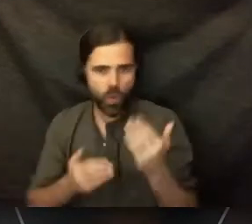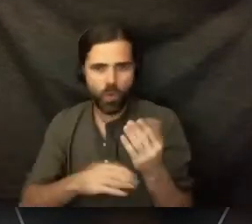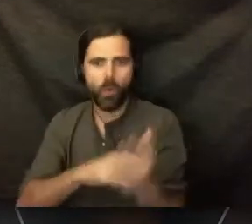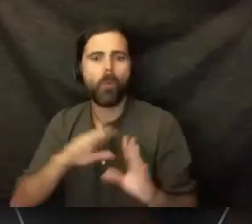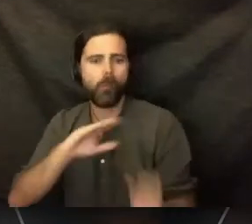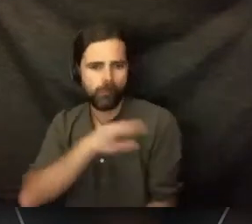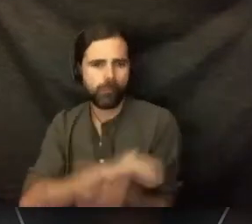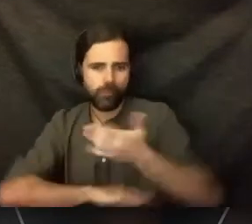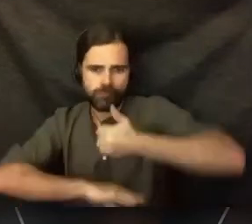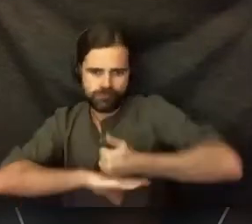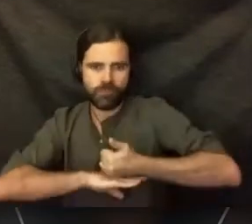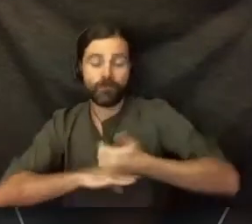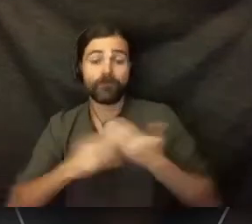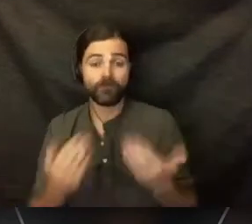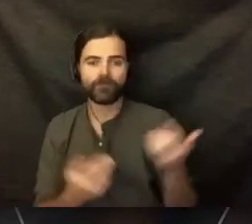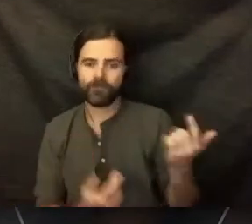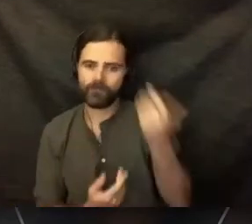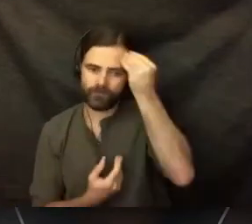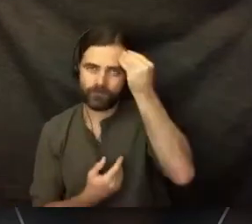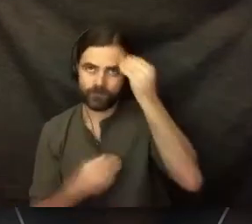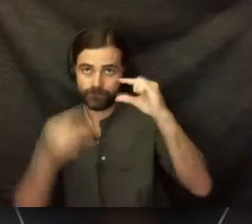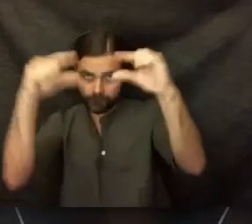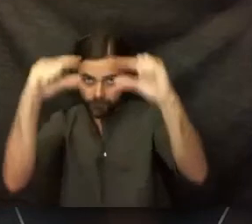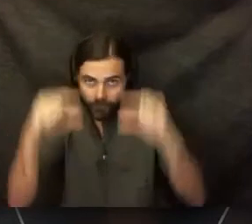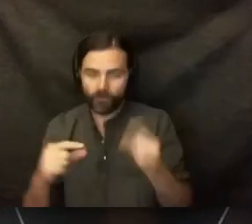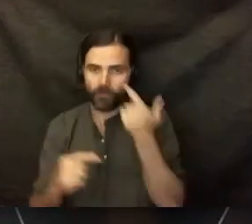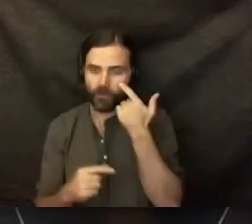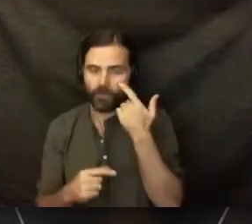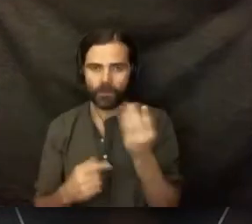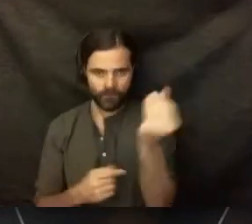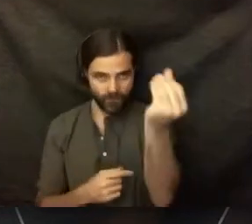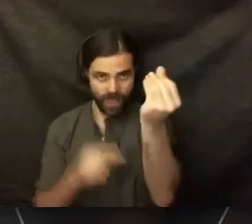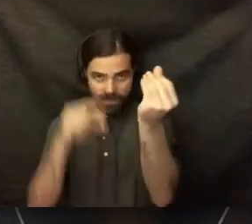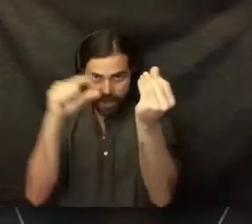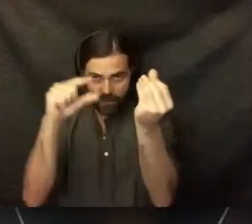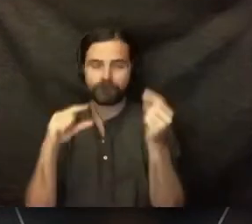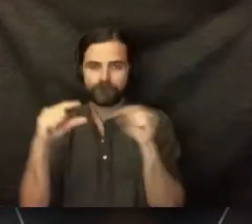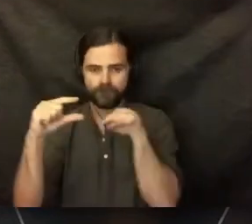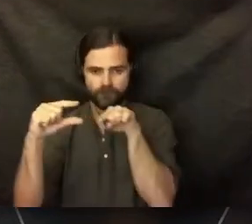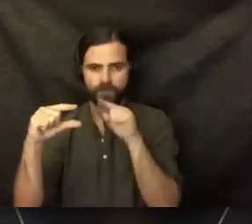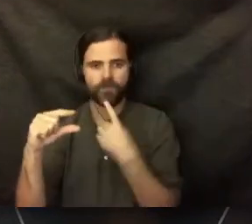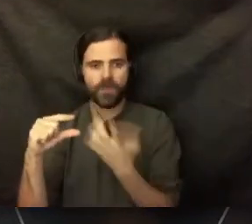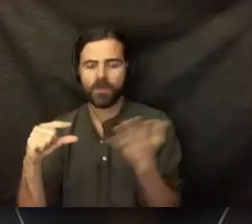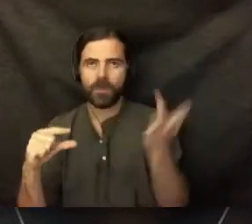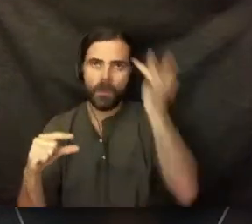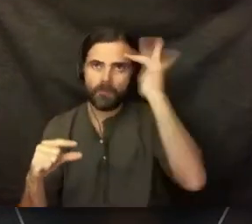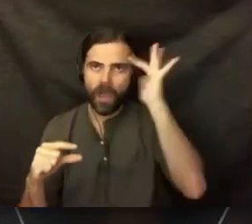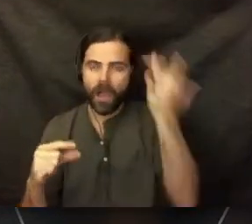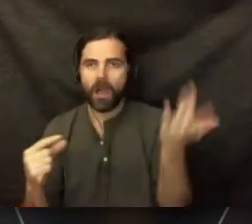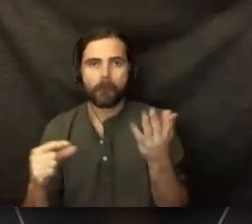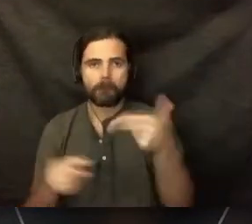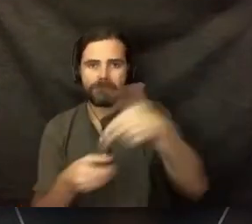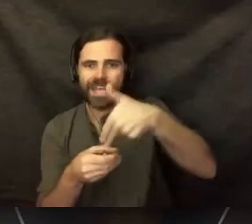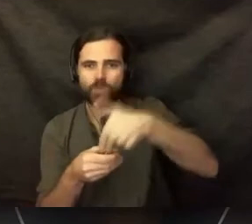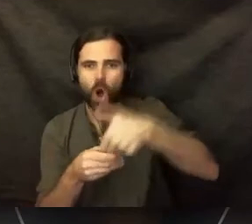think about it in fundamentally different terms, all the way from the financial infrastructure, like the role of smart perpetual bonds, new smart